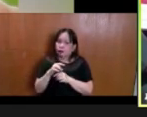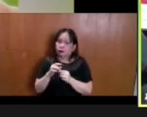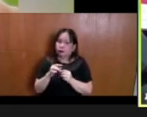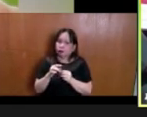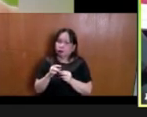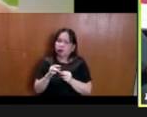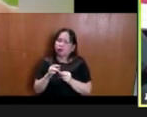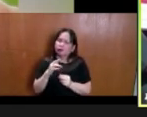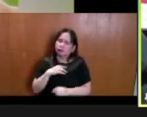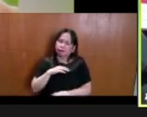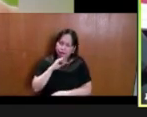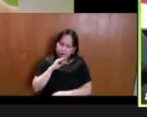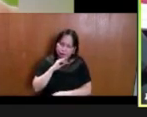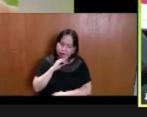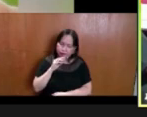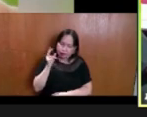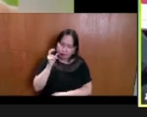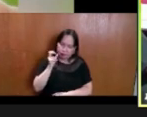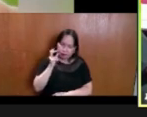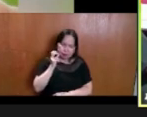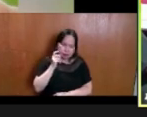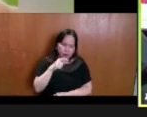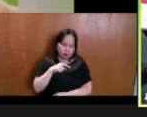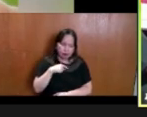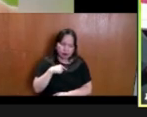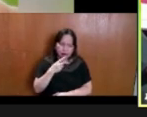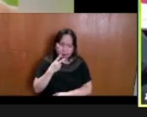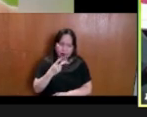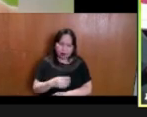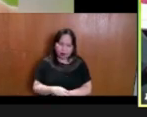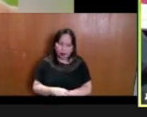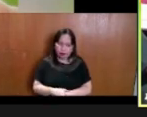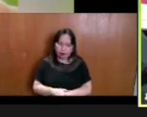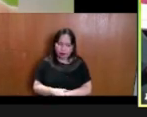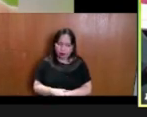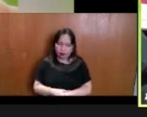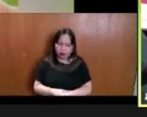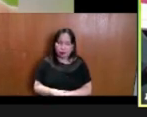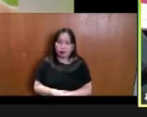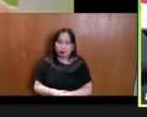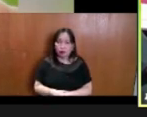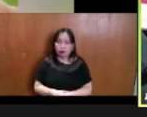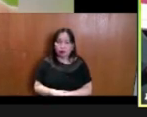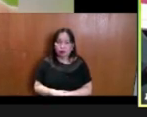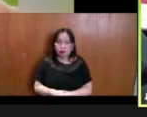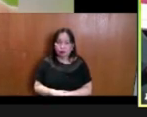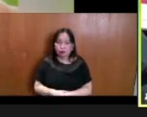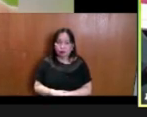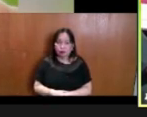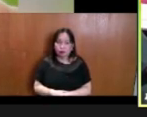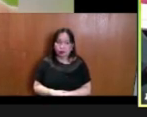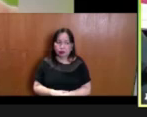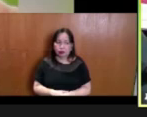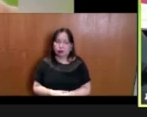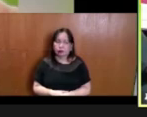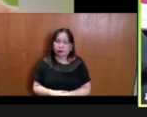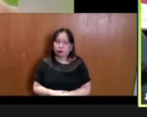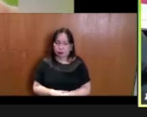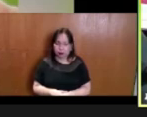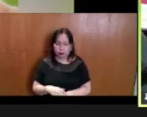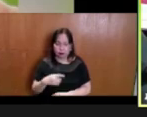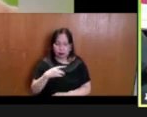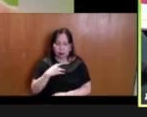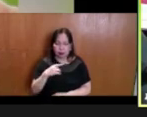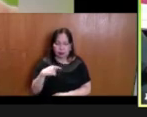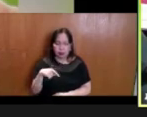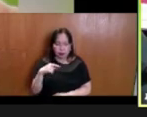get disappointed when I hear it, when you hear, you know, I'm not going to give any clues, top business people telling